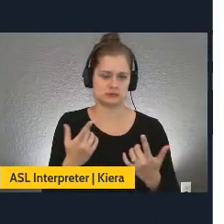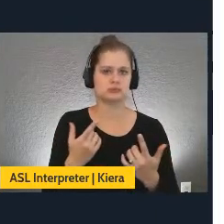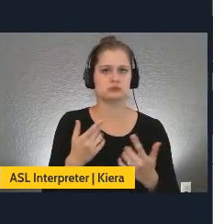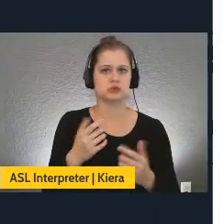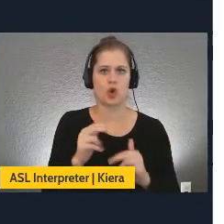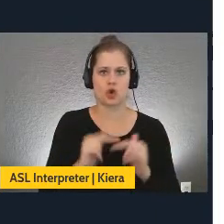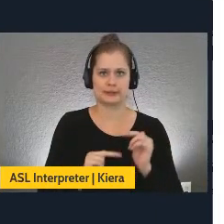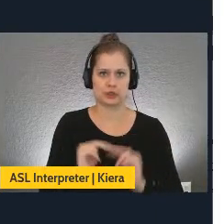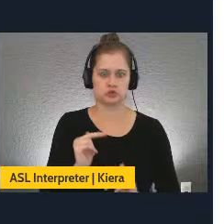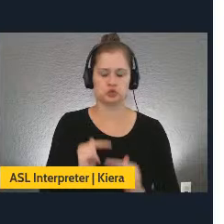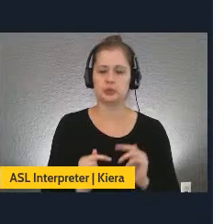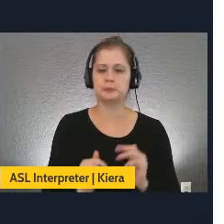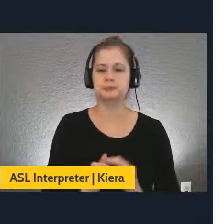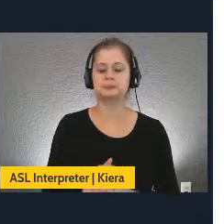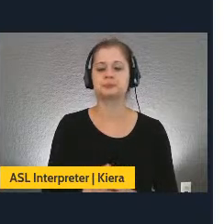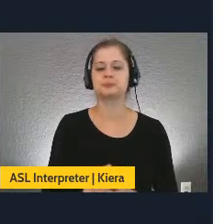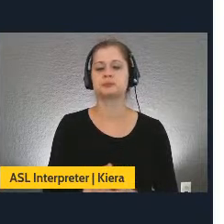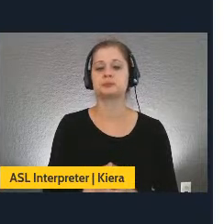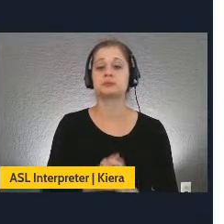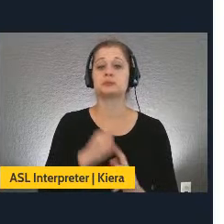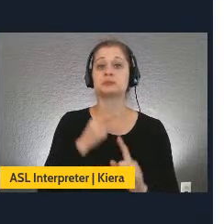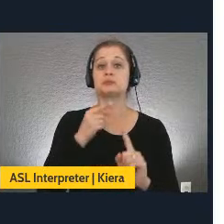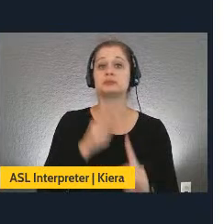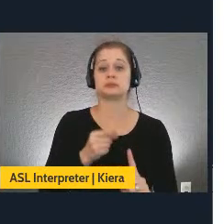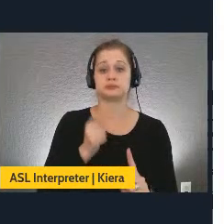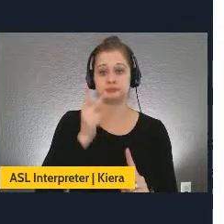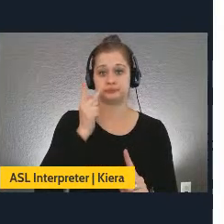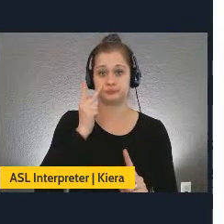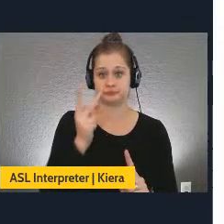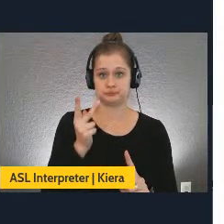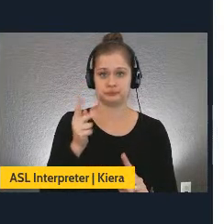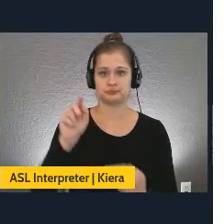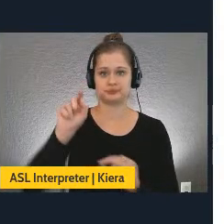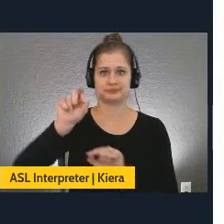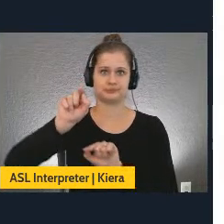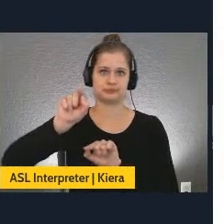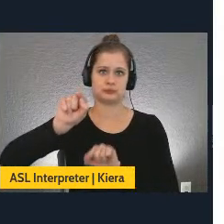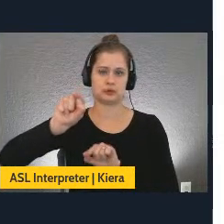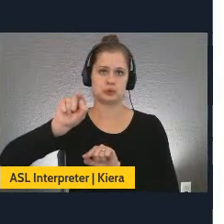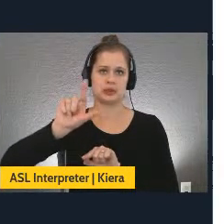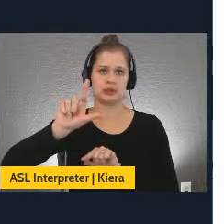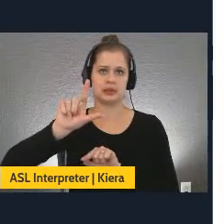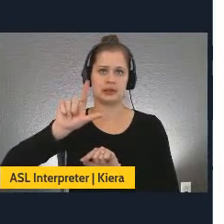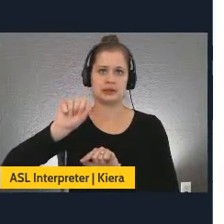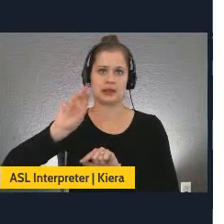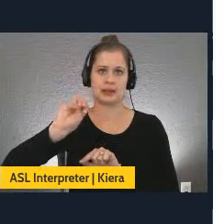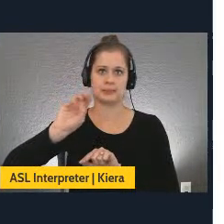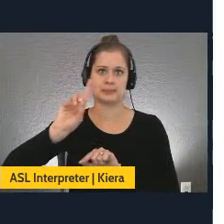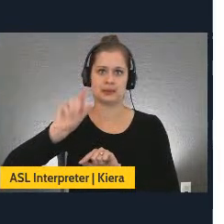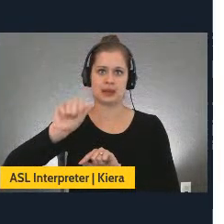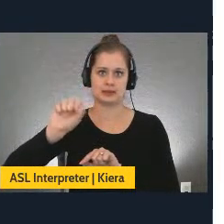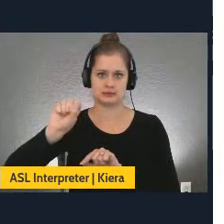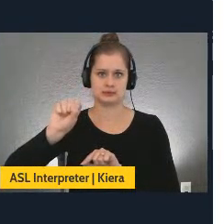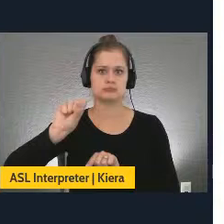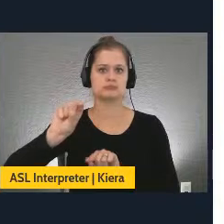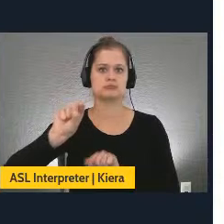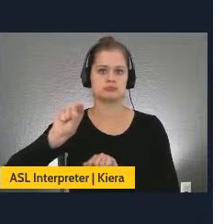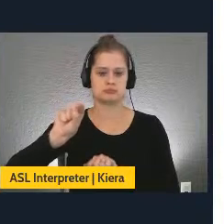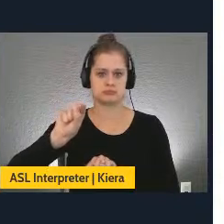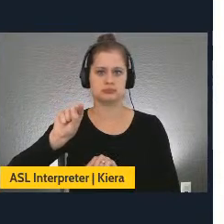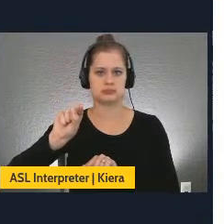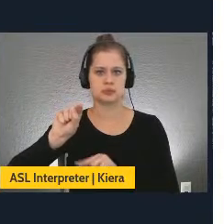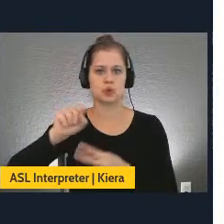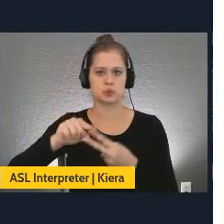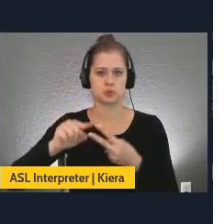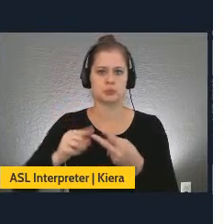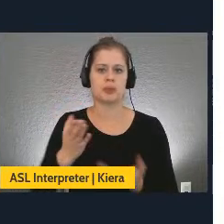So the point is, as you can see here, there are like two lambdas, and these are probably the two that you will be